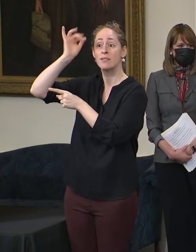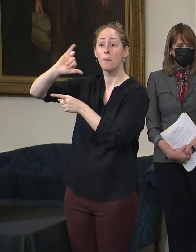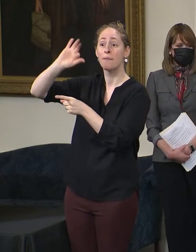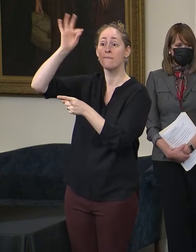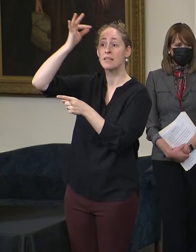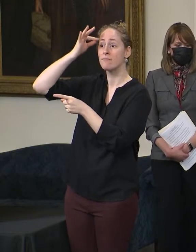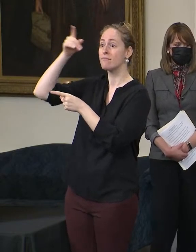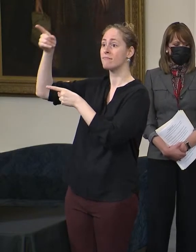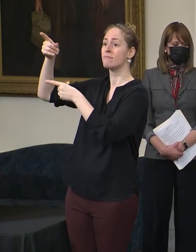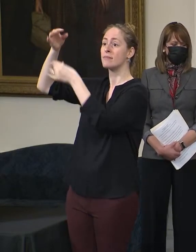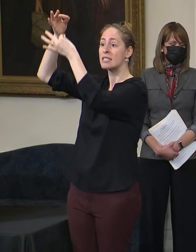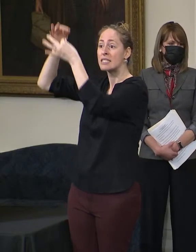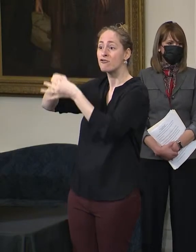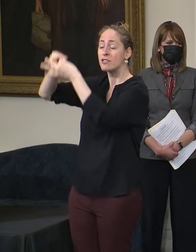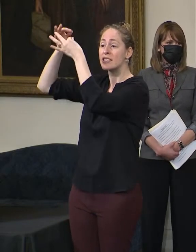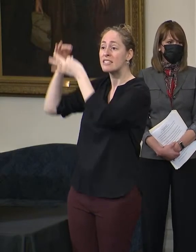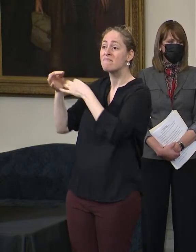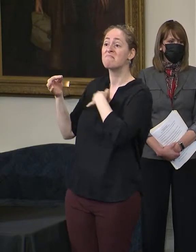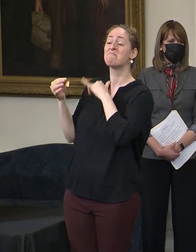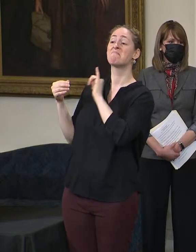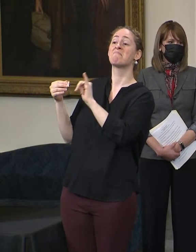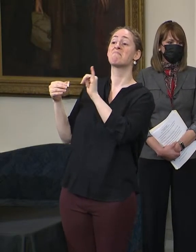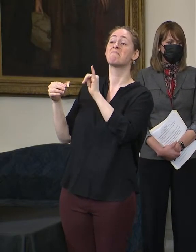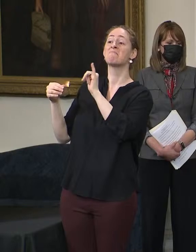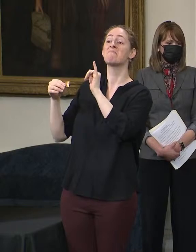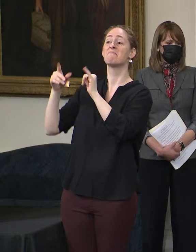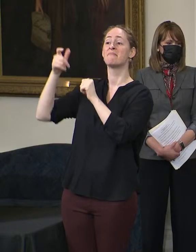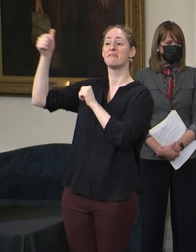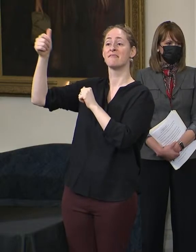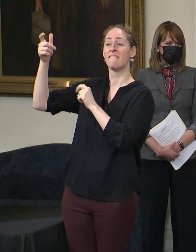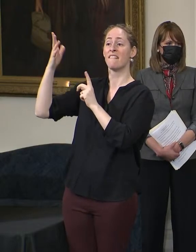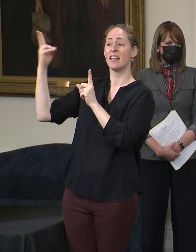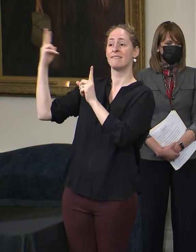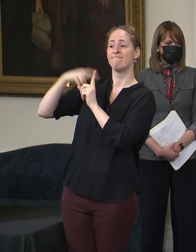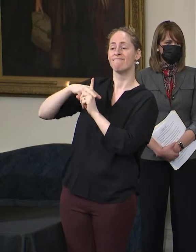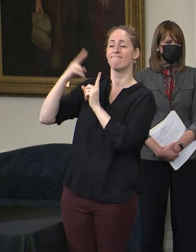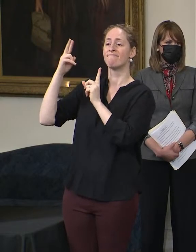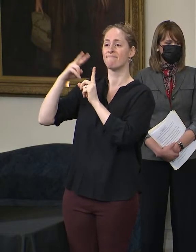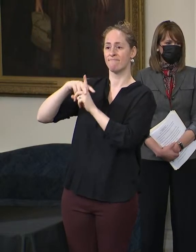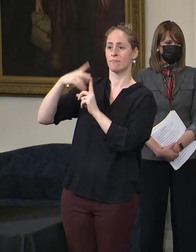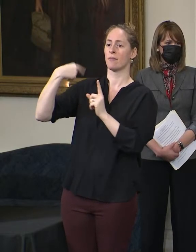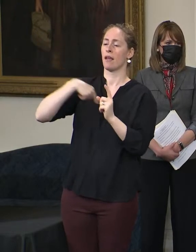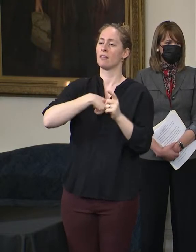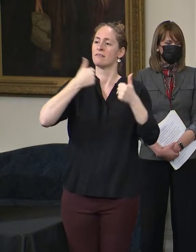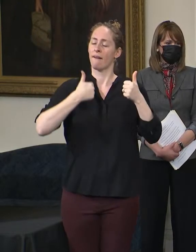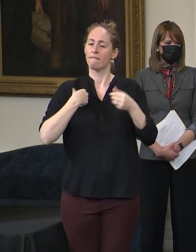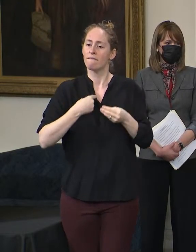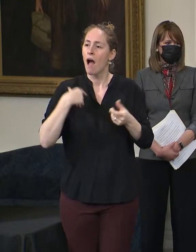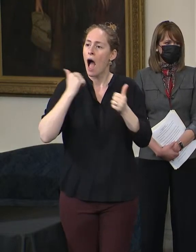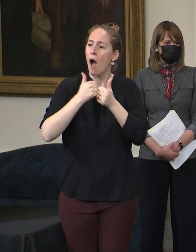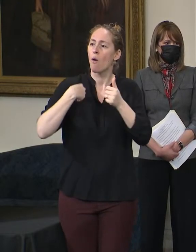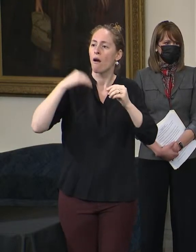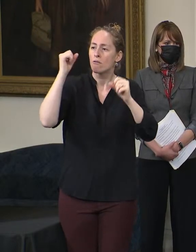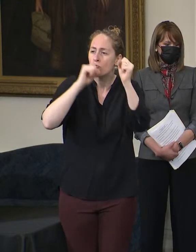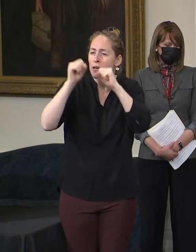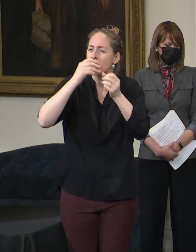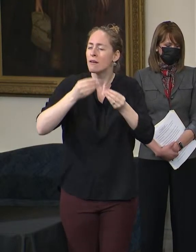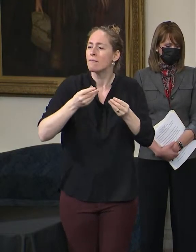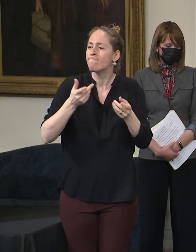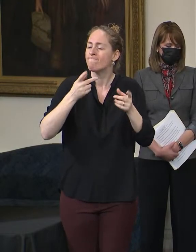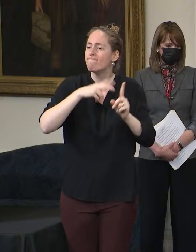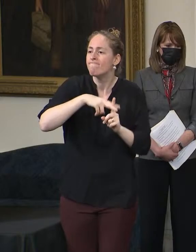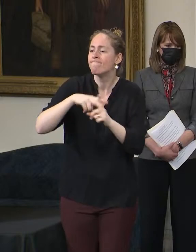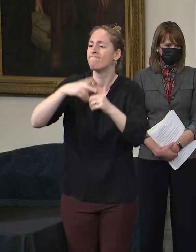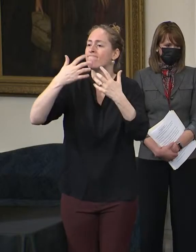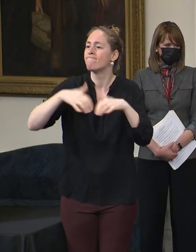kind of concept that we're taking some actions that we believe are necessary, some of the more aggressive ones in the country, which is why I think our metrics are so much better than